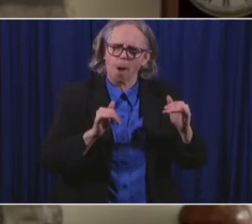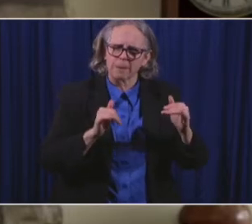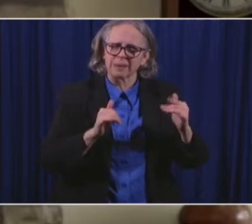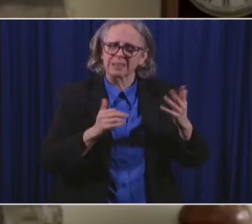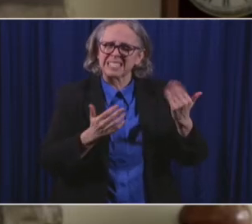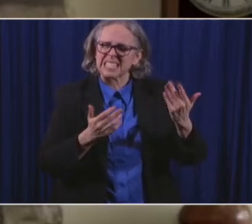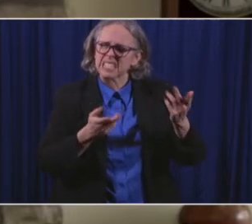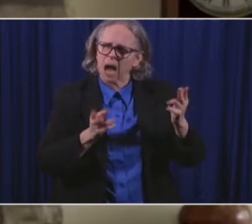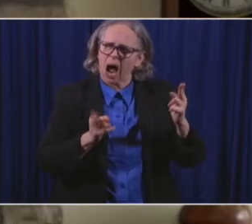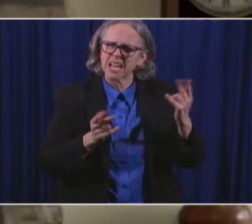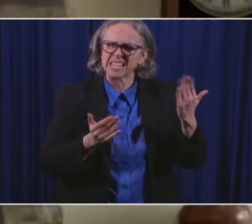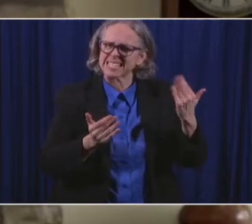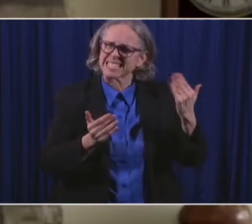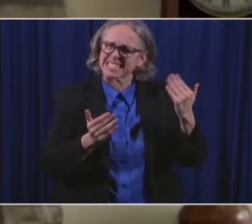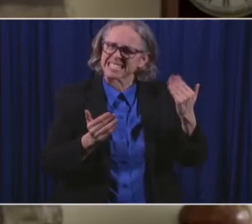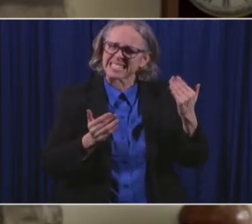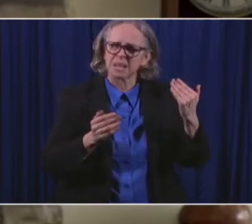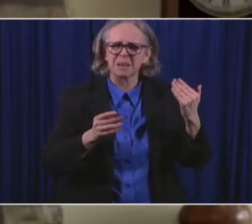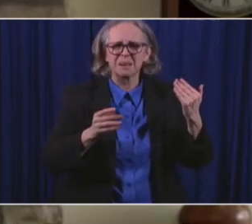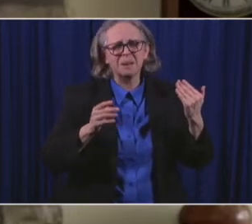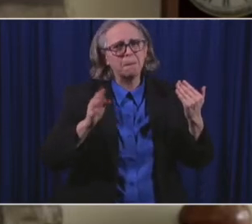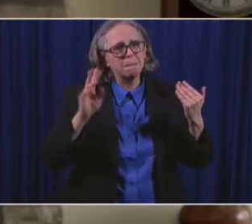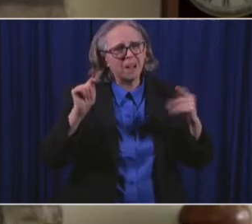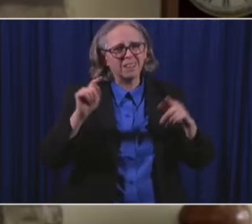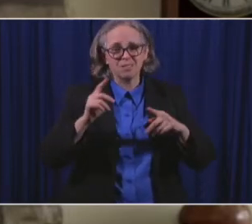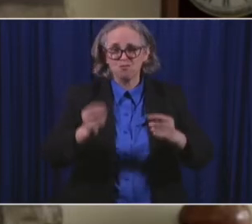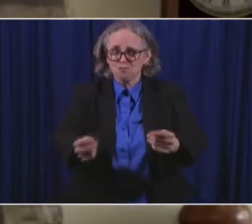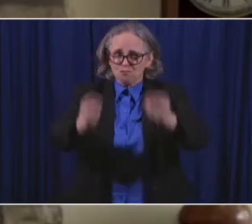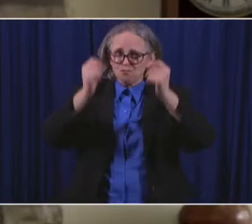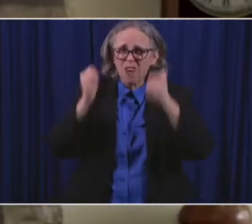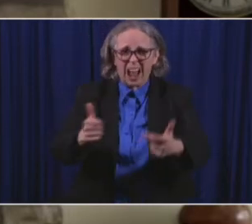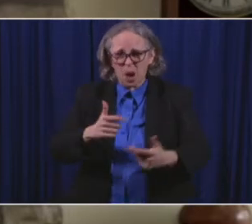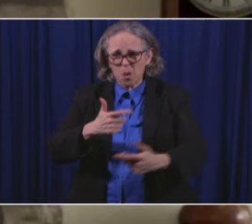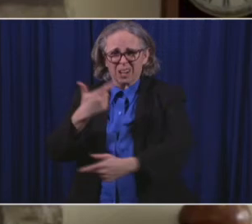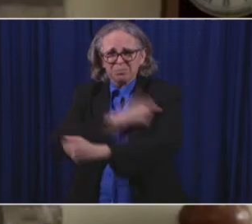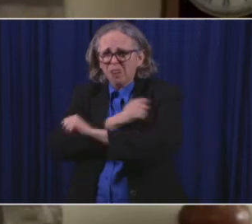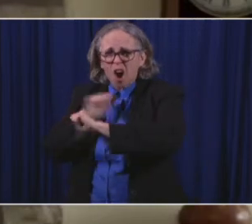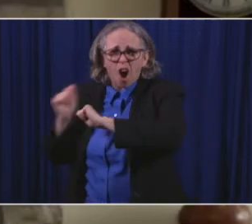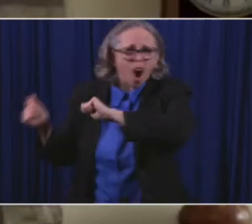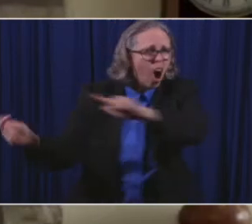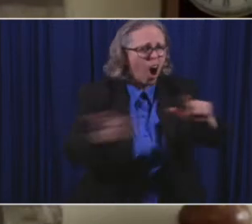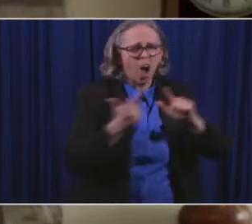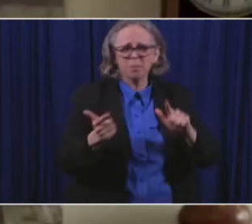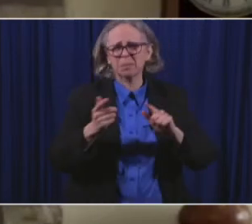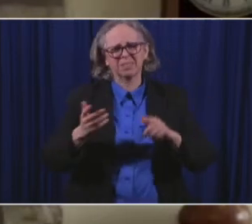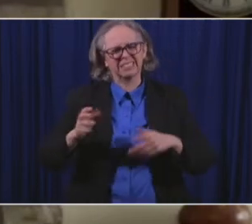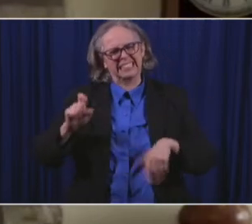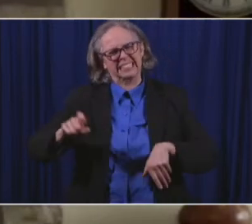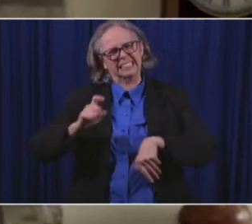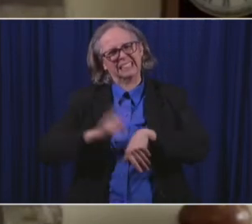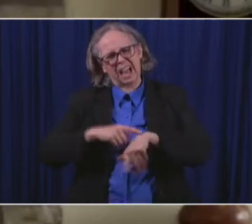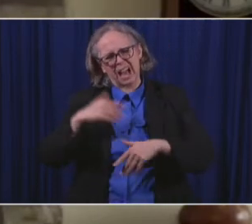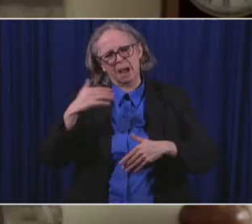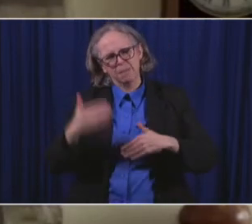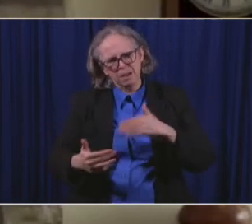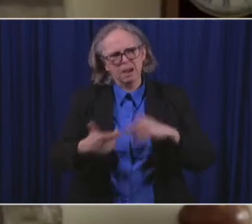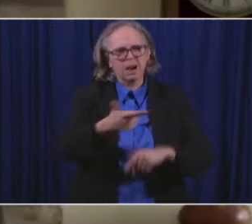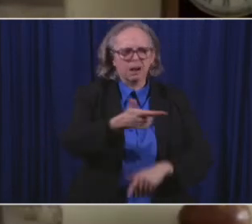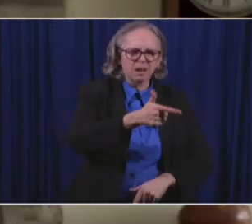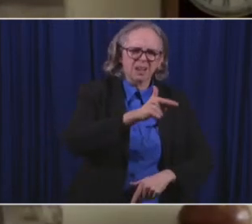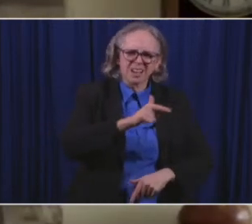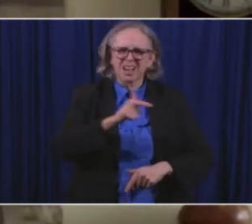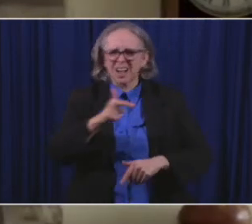about that. But we know it's going to take a while to work our way through that. And so December, January, February look very tough. We